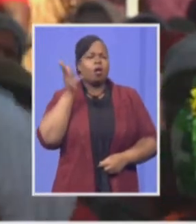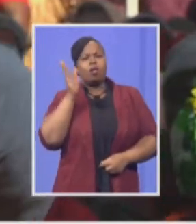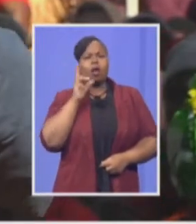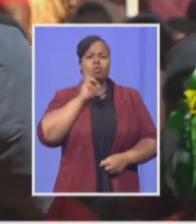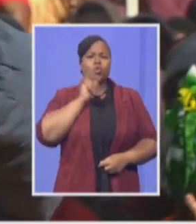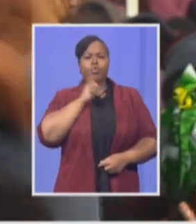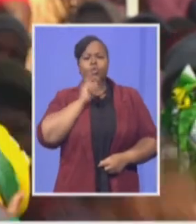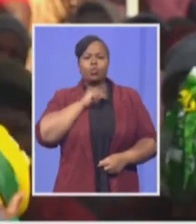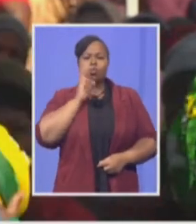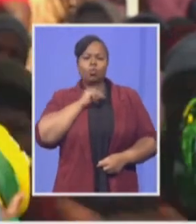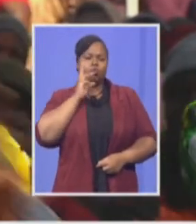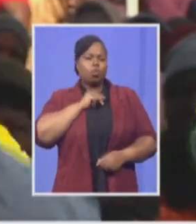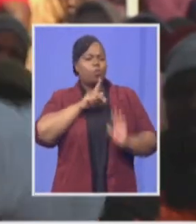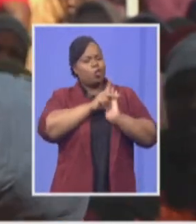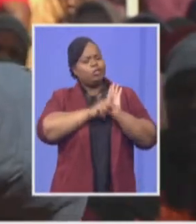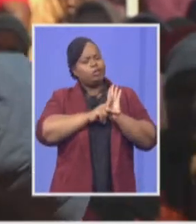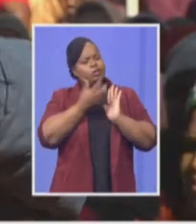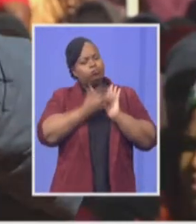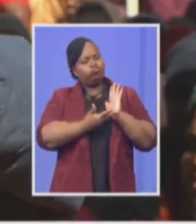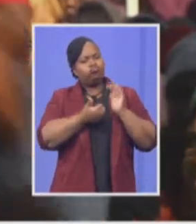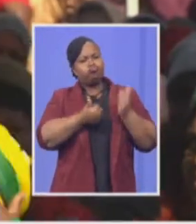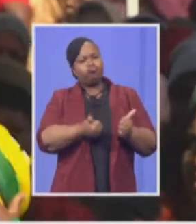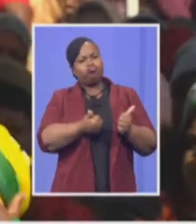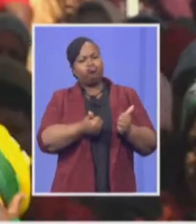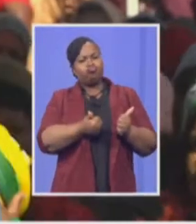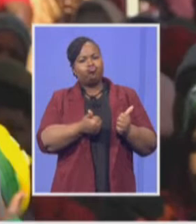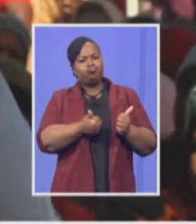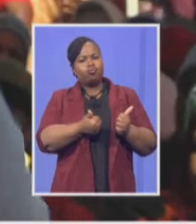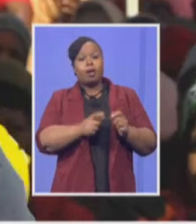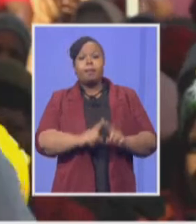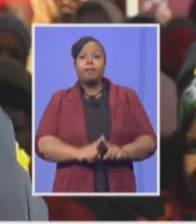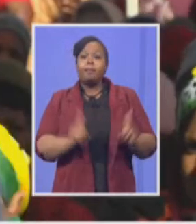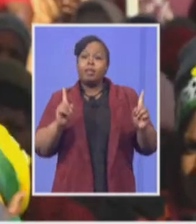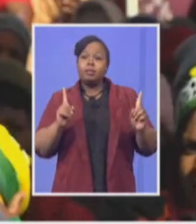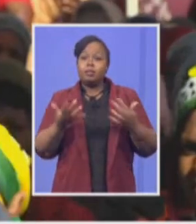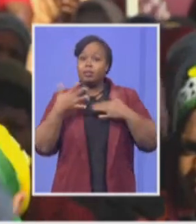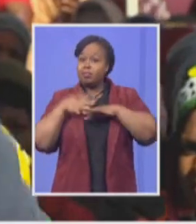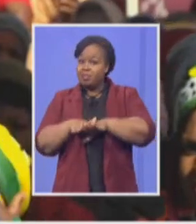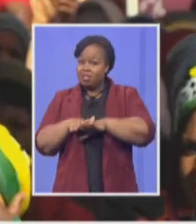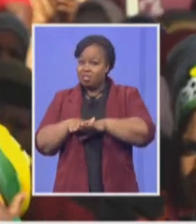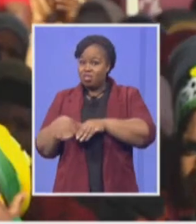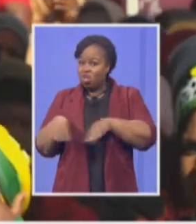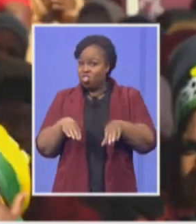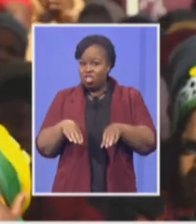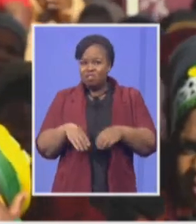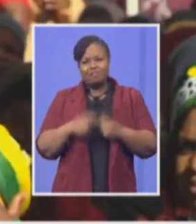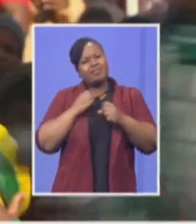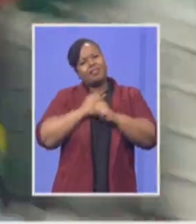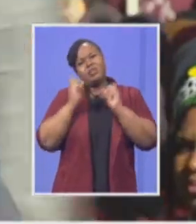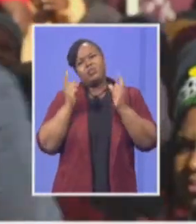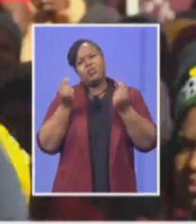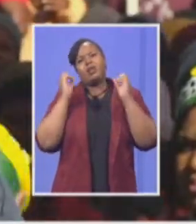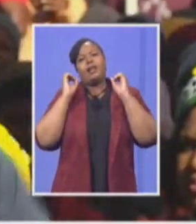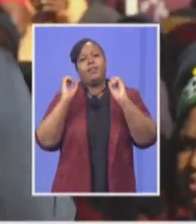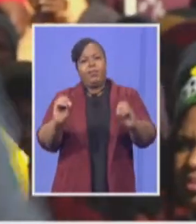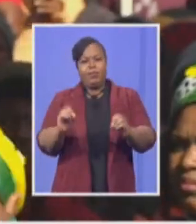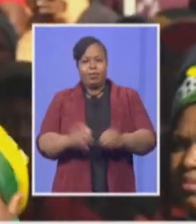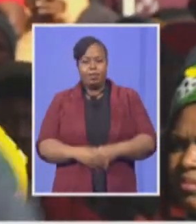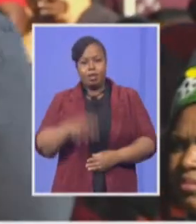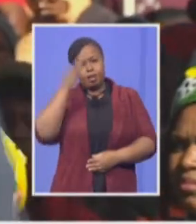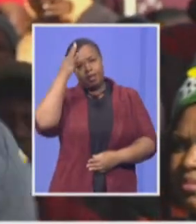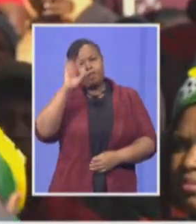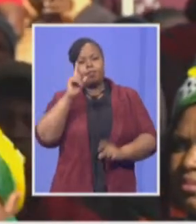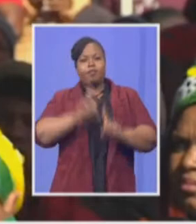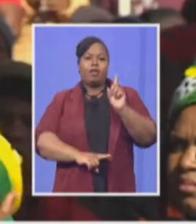beautiful policies on documents, but in terms of action, our government is failing